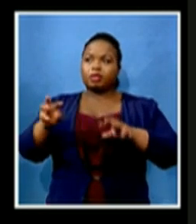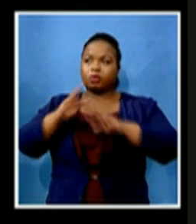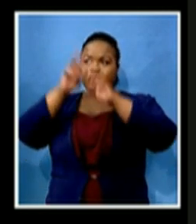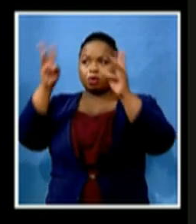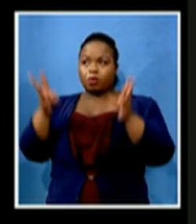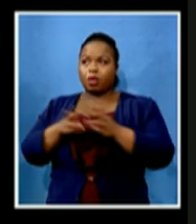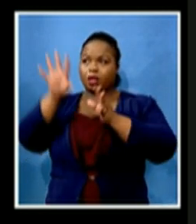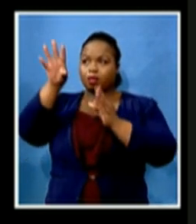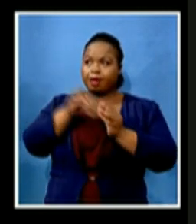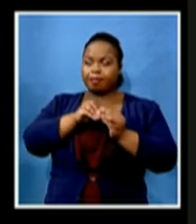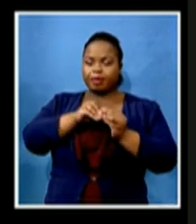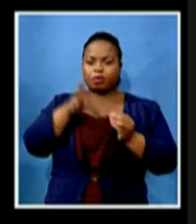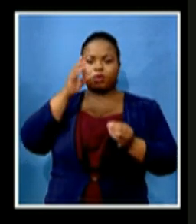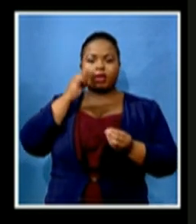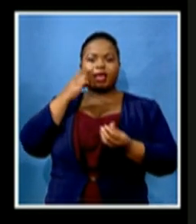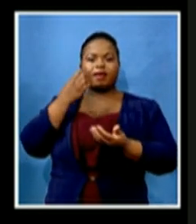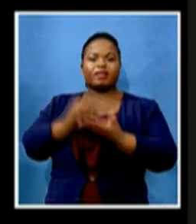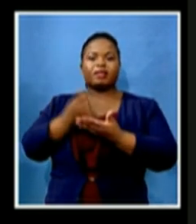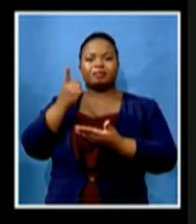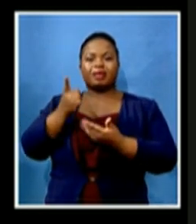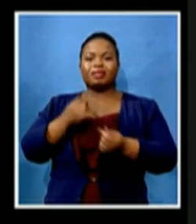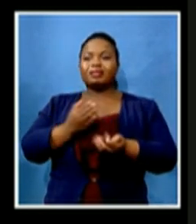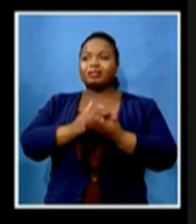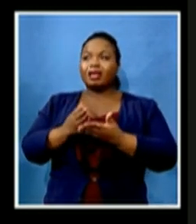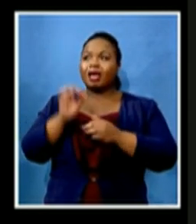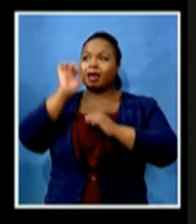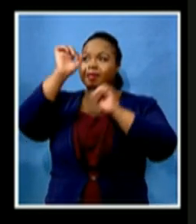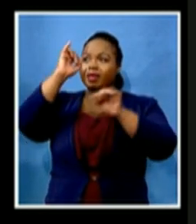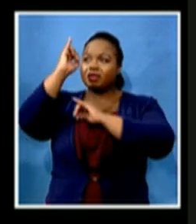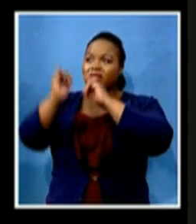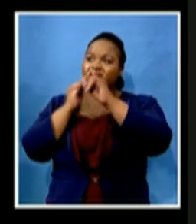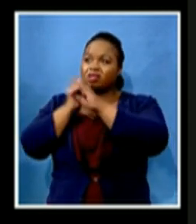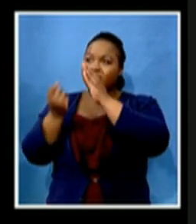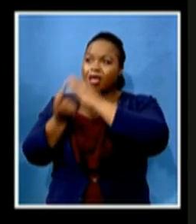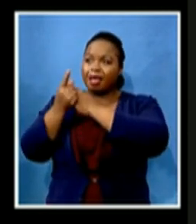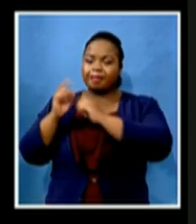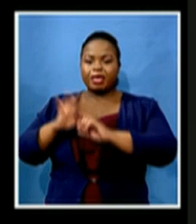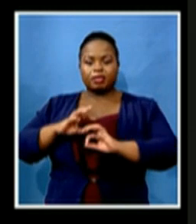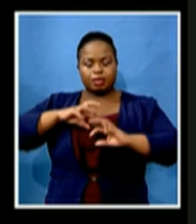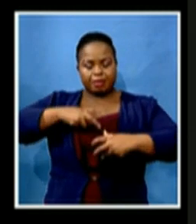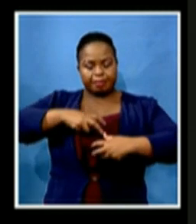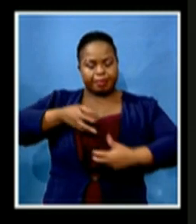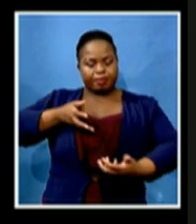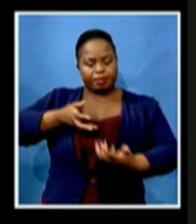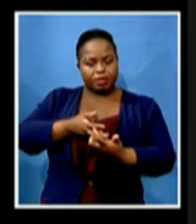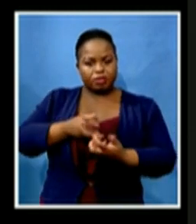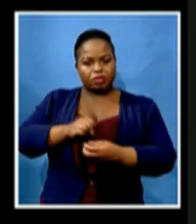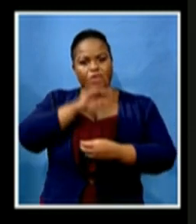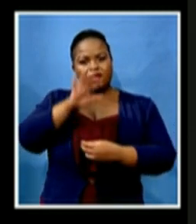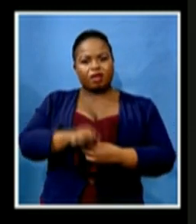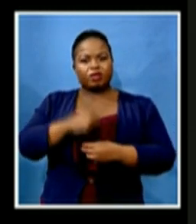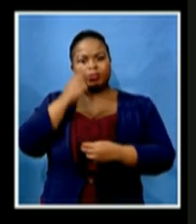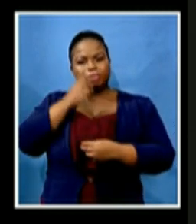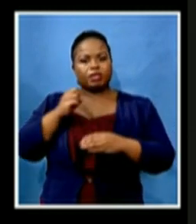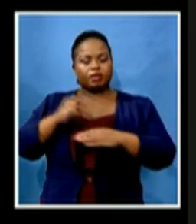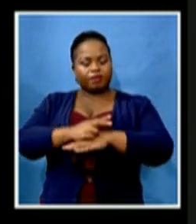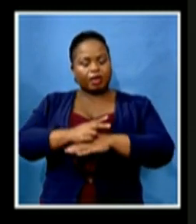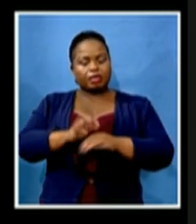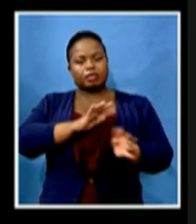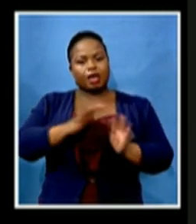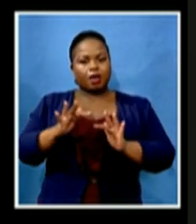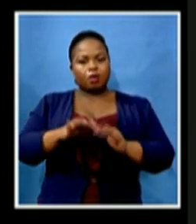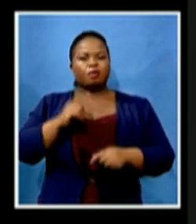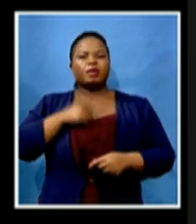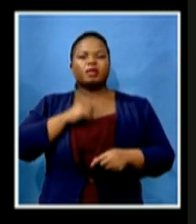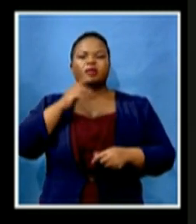of the factors and how that influences the spread of the virus. So specifically touching on some of the screening questions and the success of